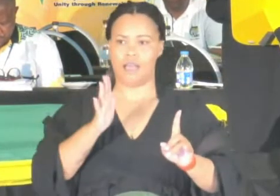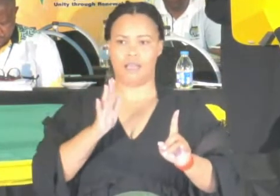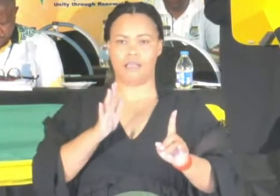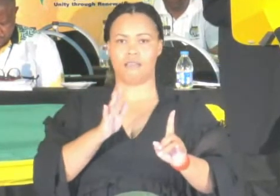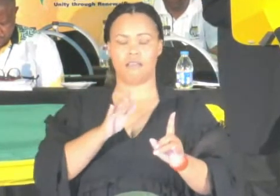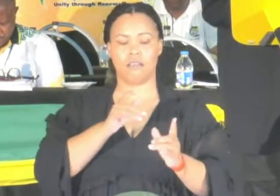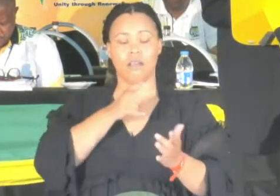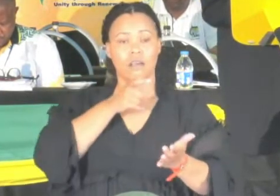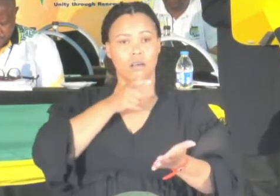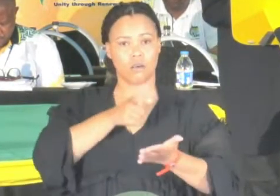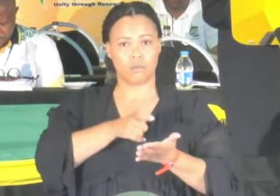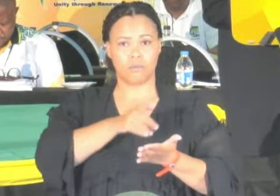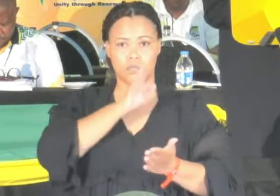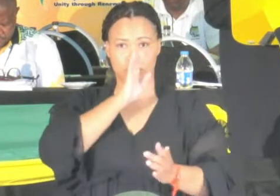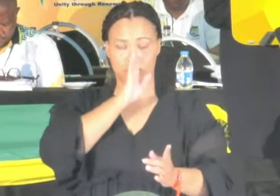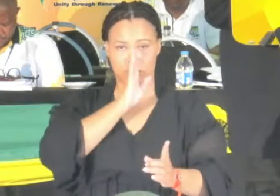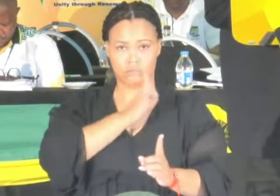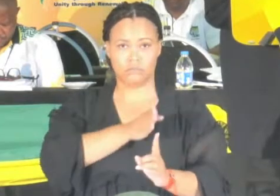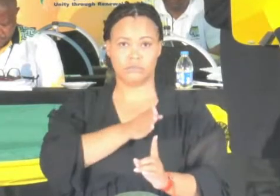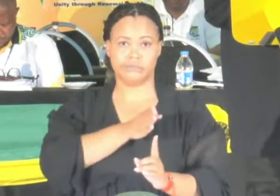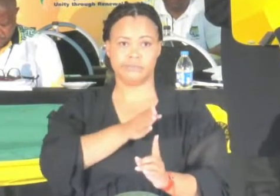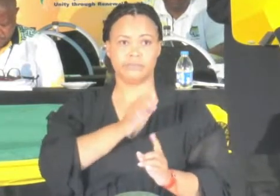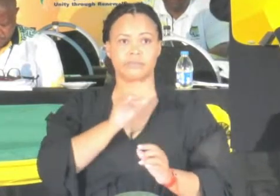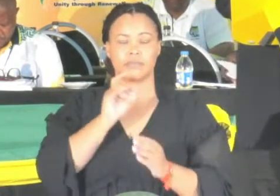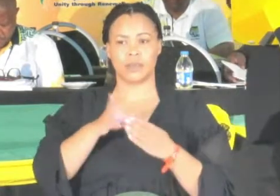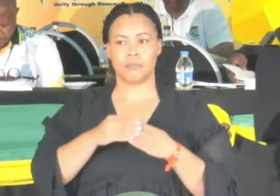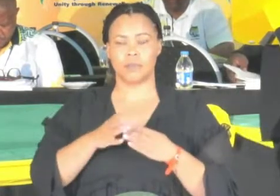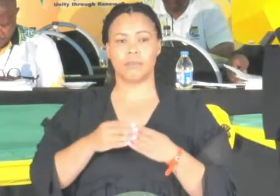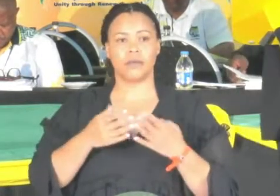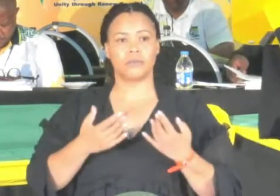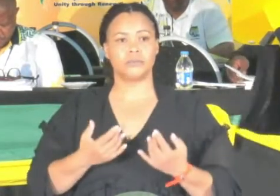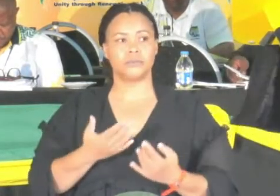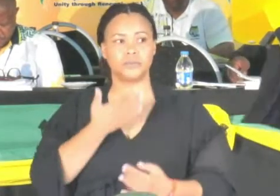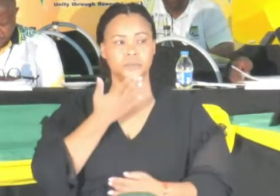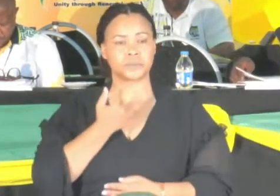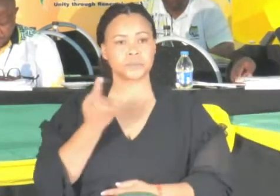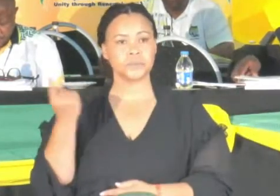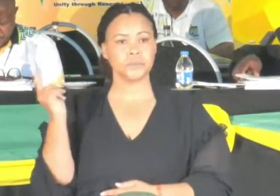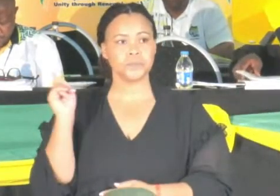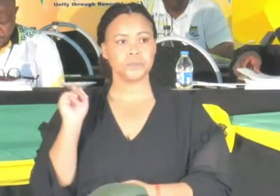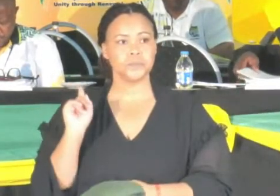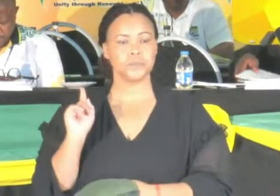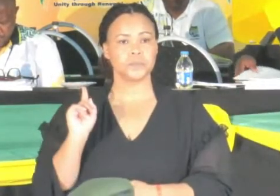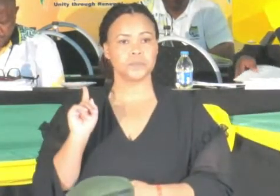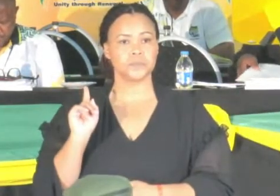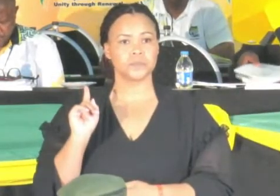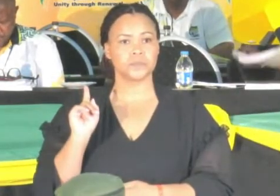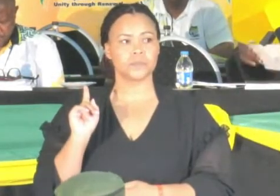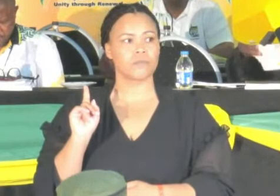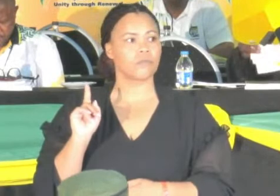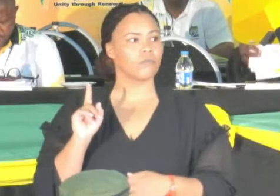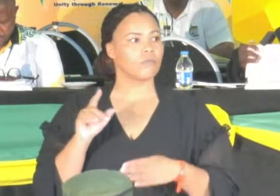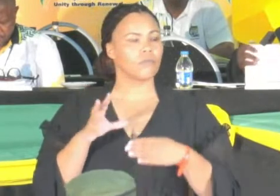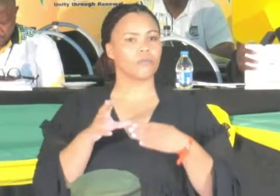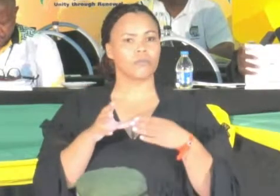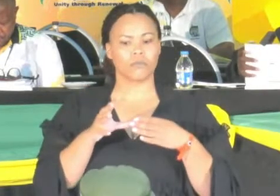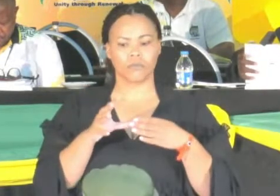on issues and strengthen issues. Comrade Mahlobo, from now on, Comrade David